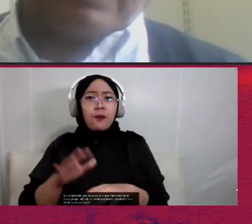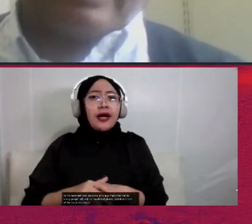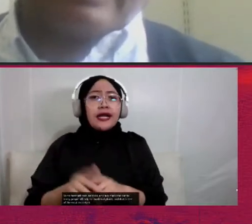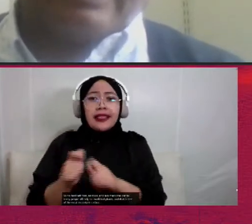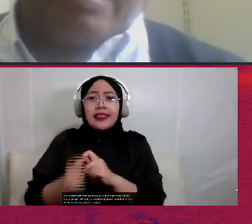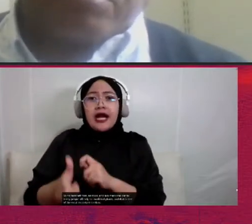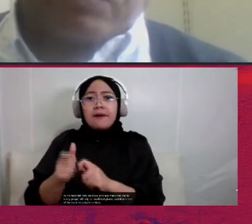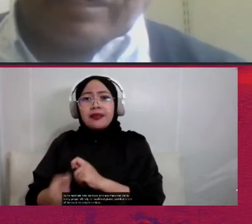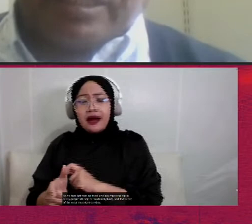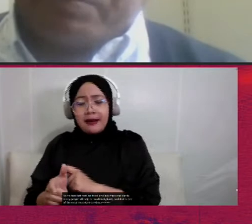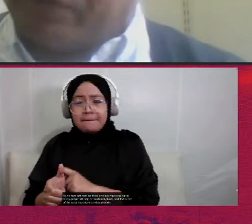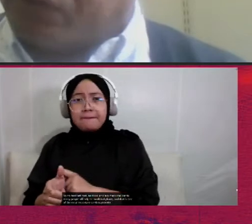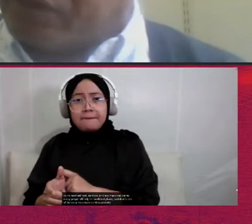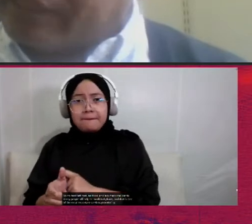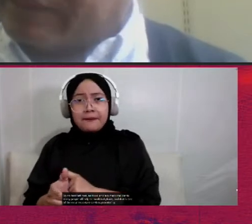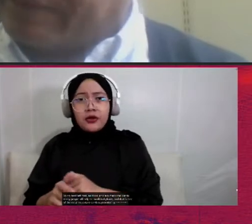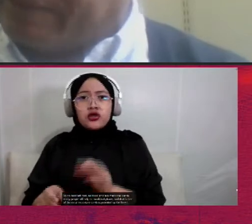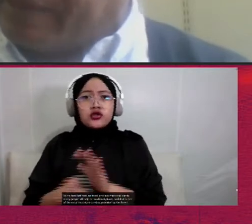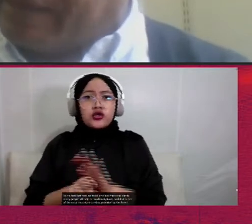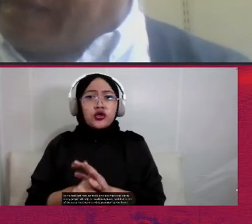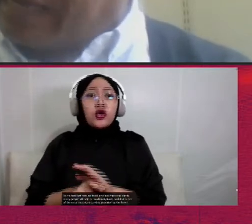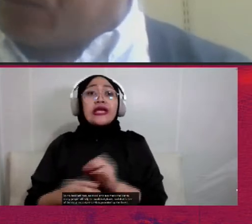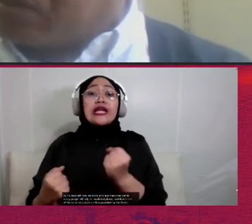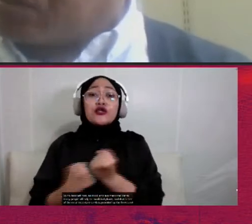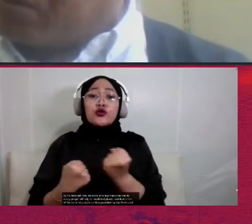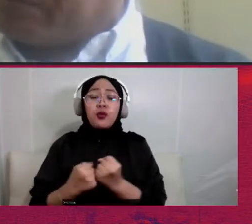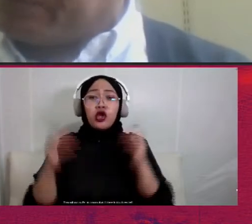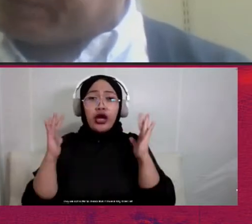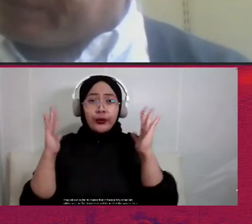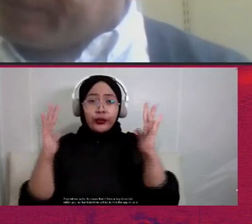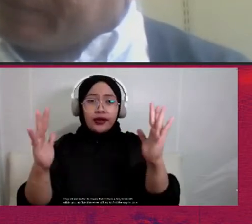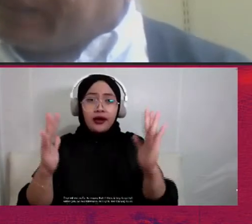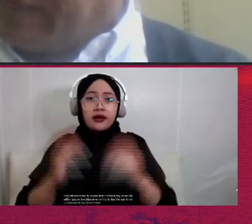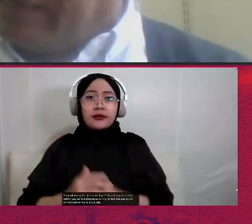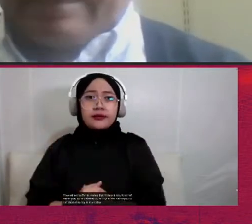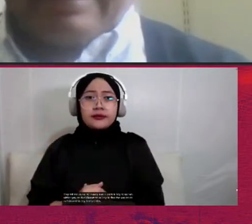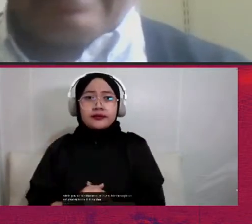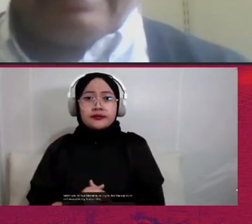important services provided by the forests. And also,